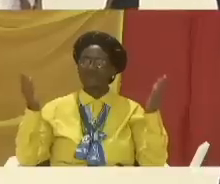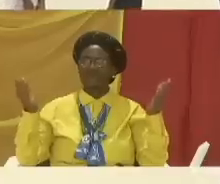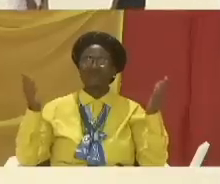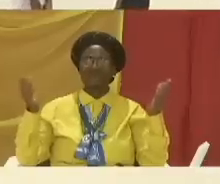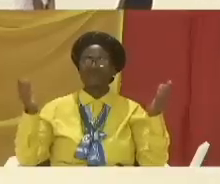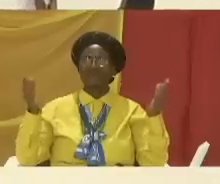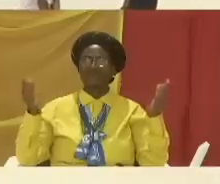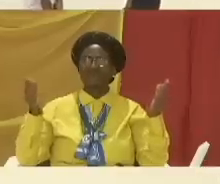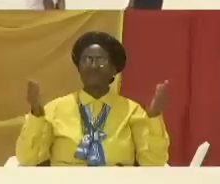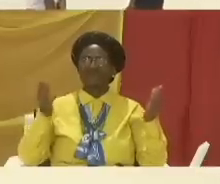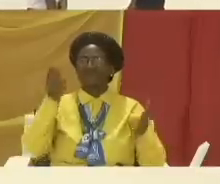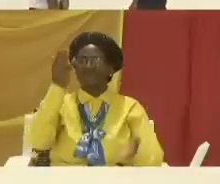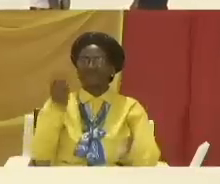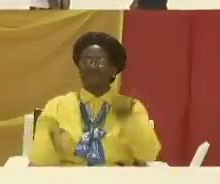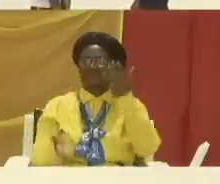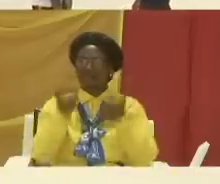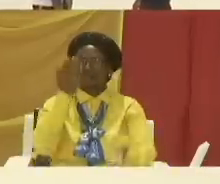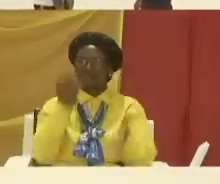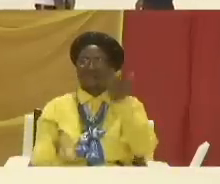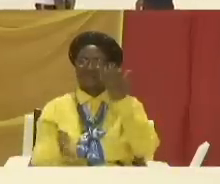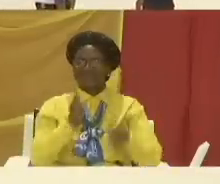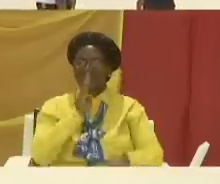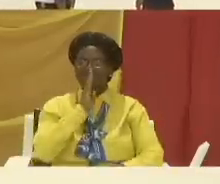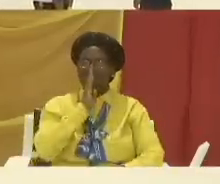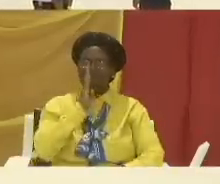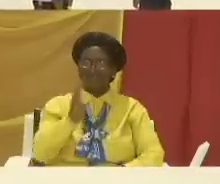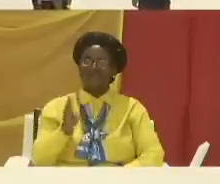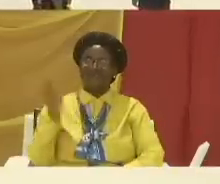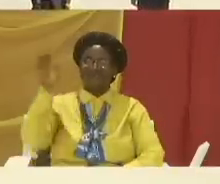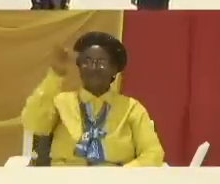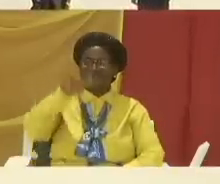Maybe you don't understand.